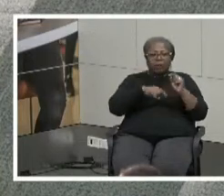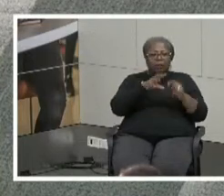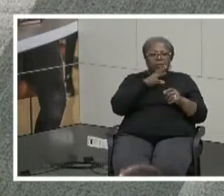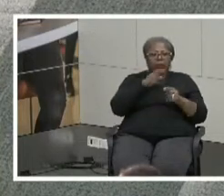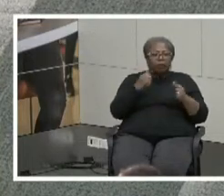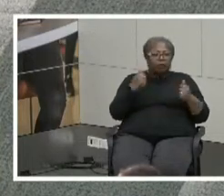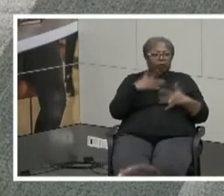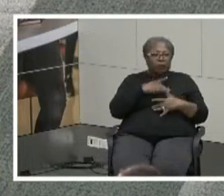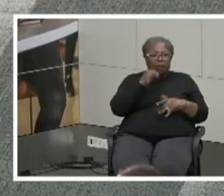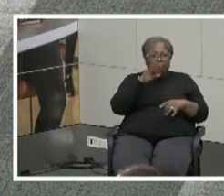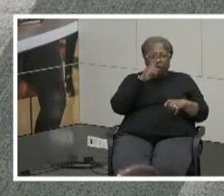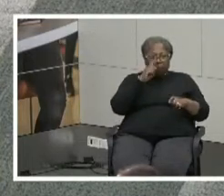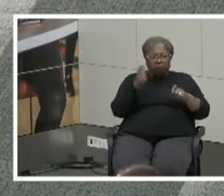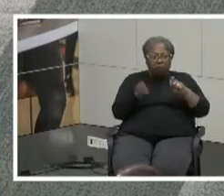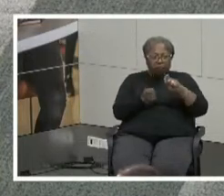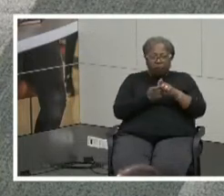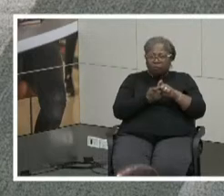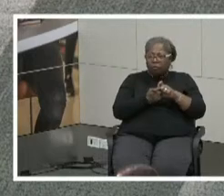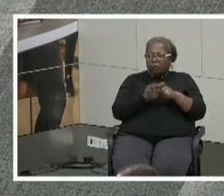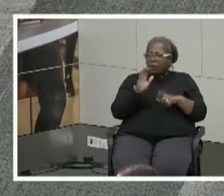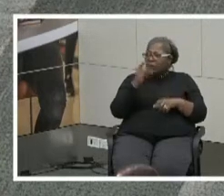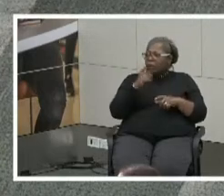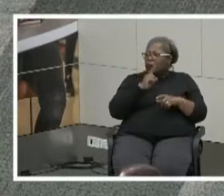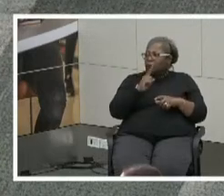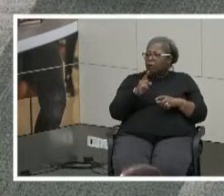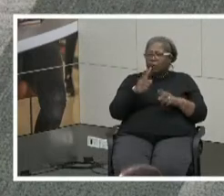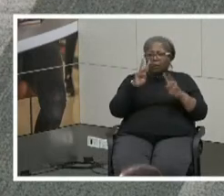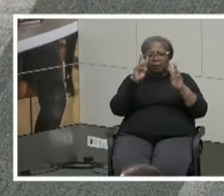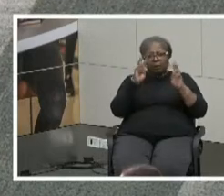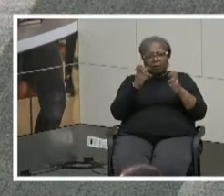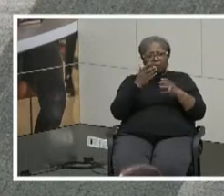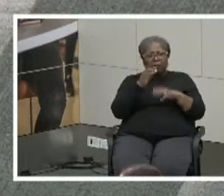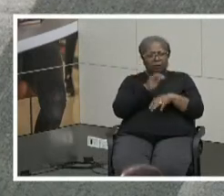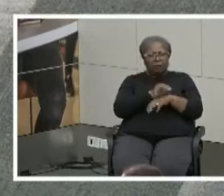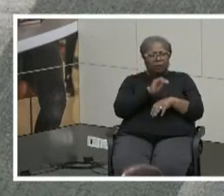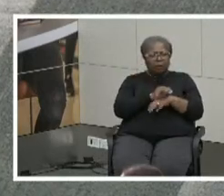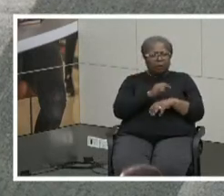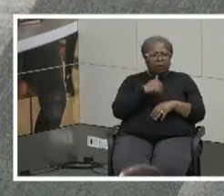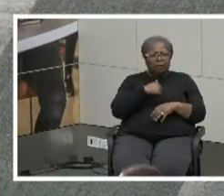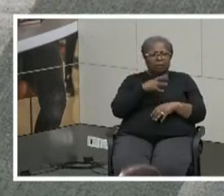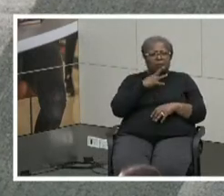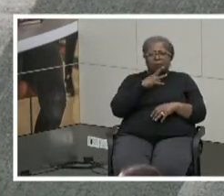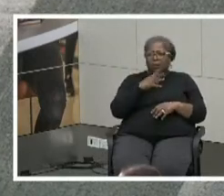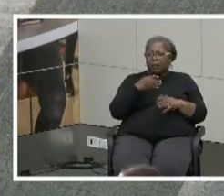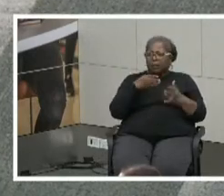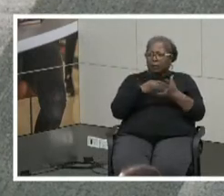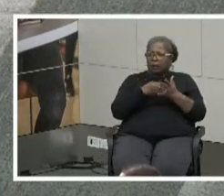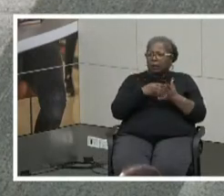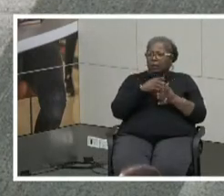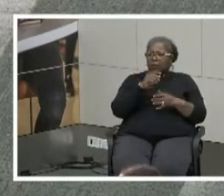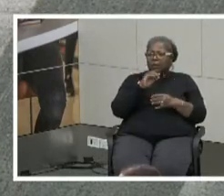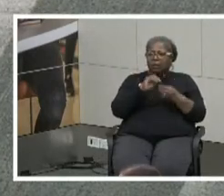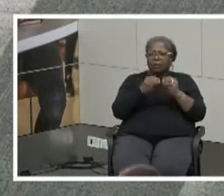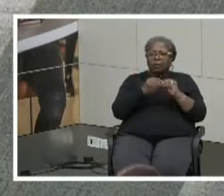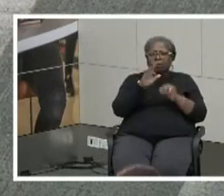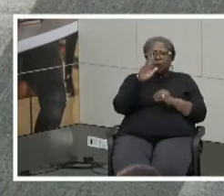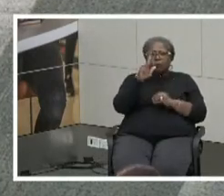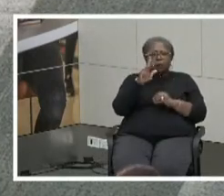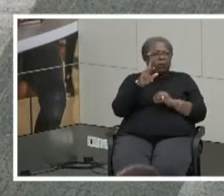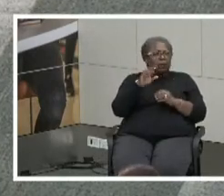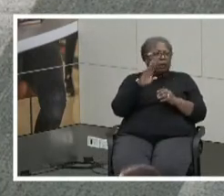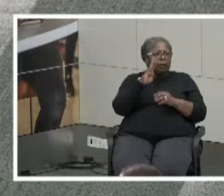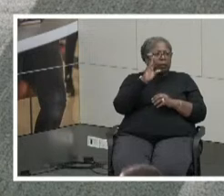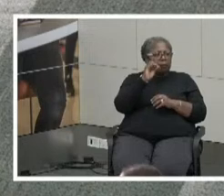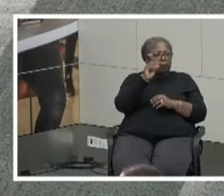for fear of retaliation that seems to be a theme tonight I am speaking against item 23 the issuance